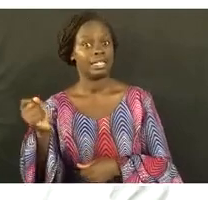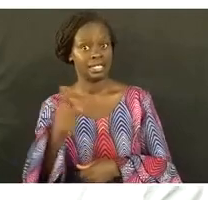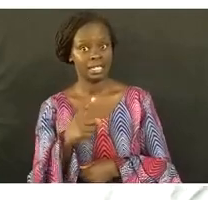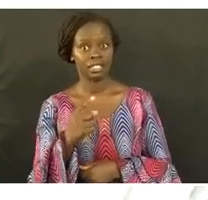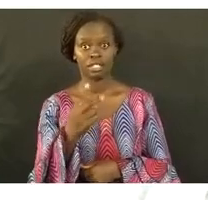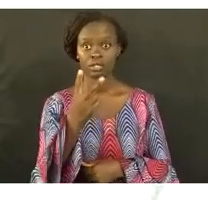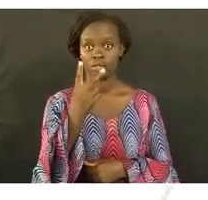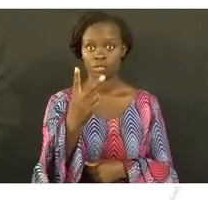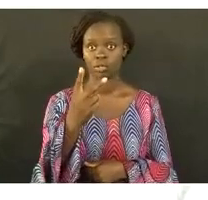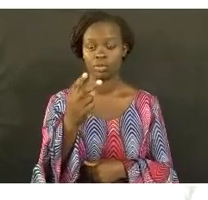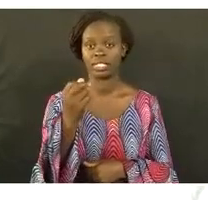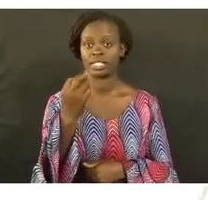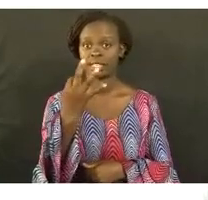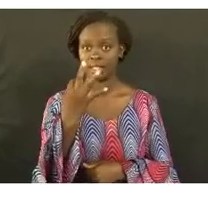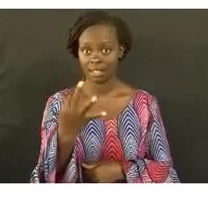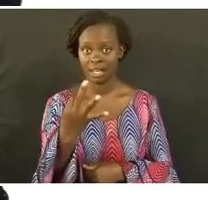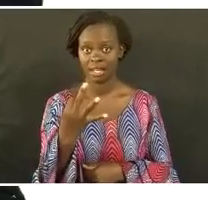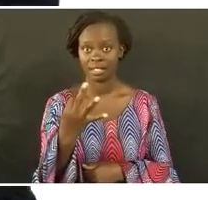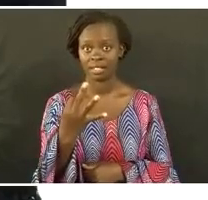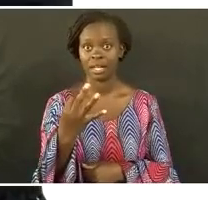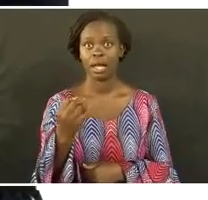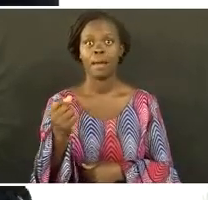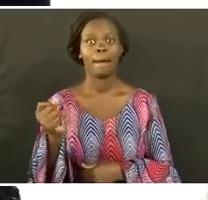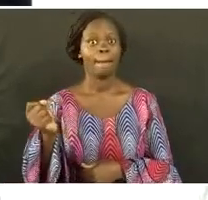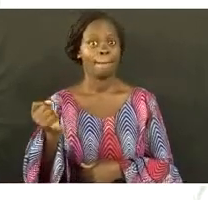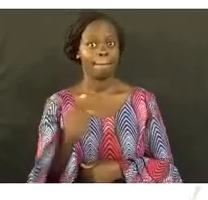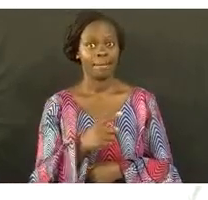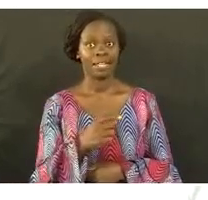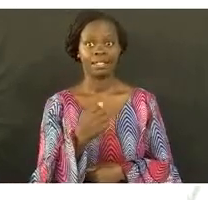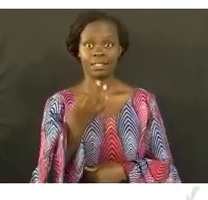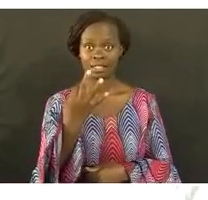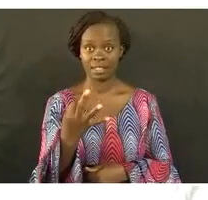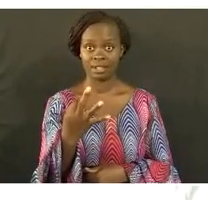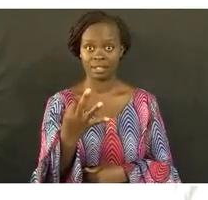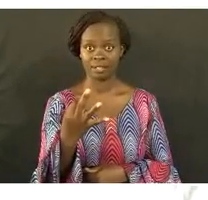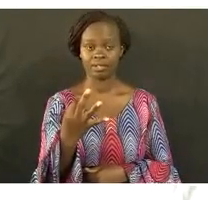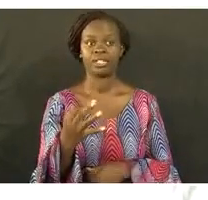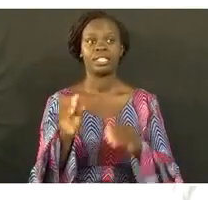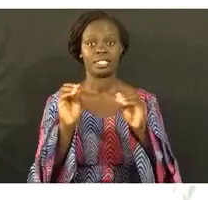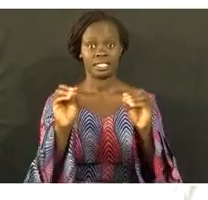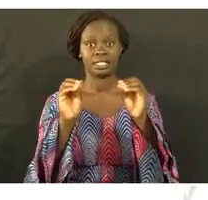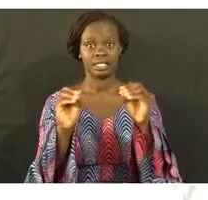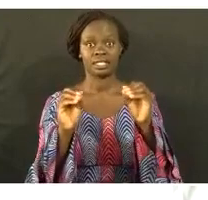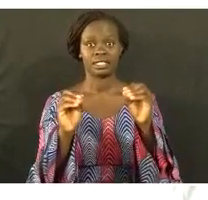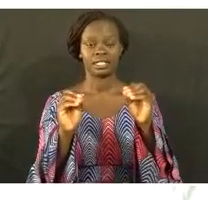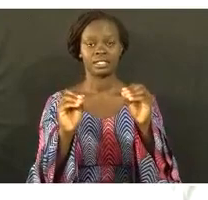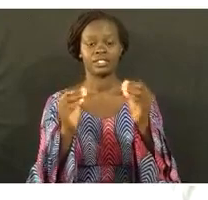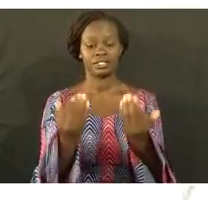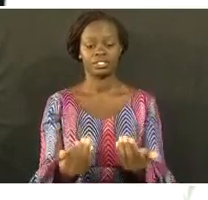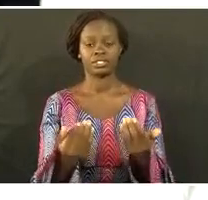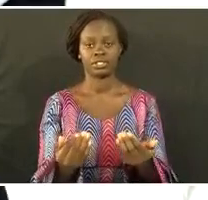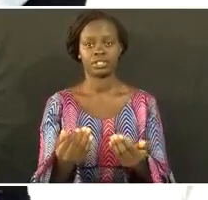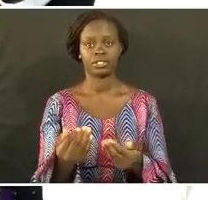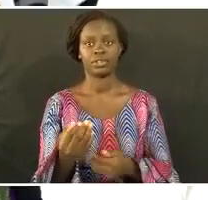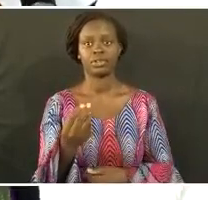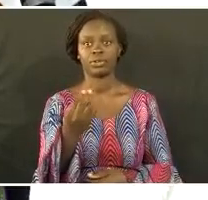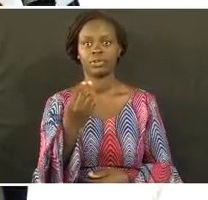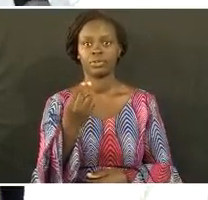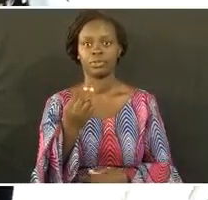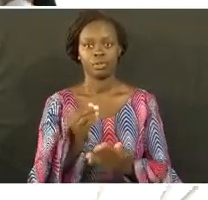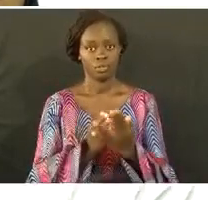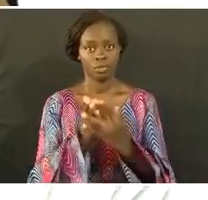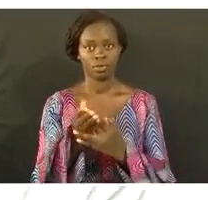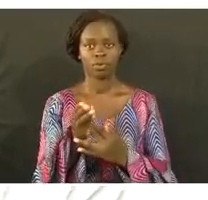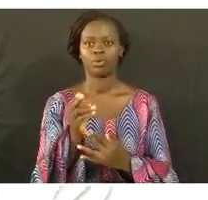have a vocational Bible school that happens every year in the month of April. And I want to invite all